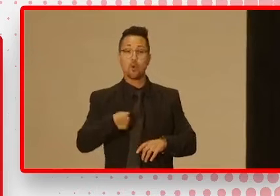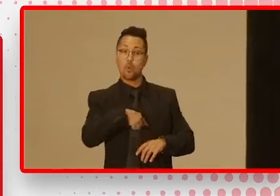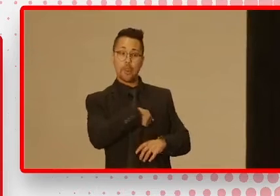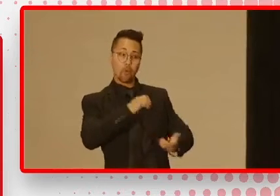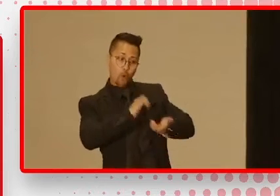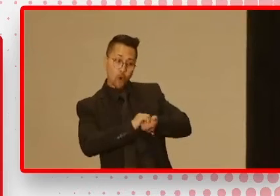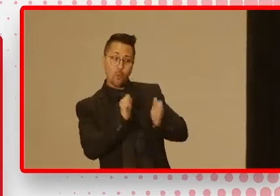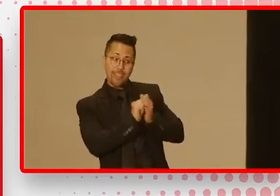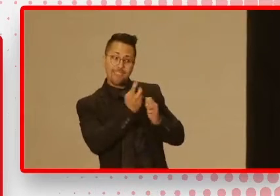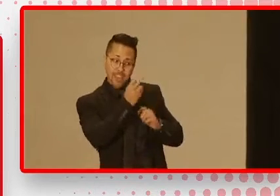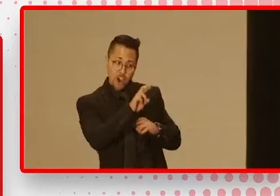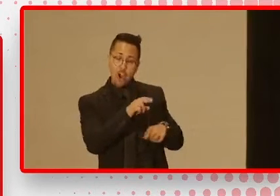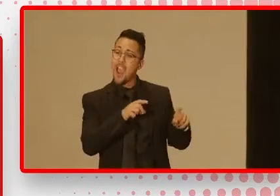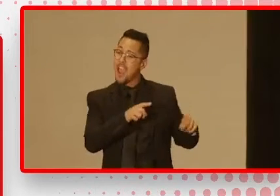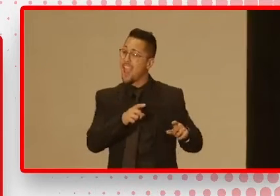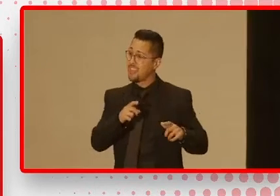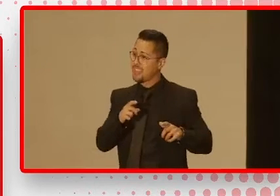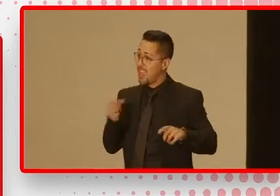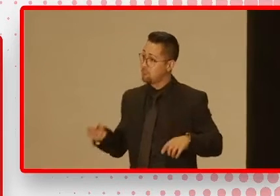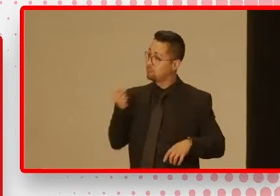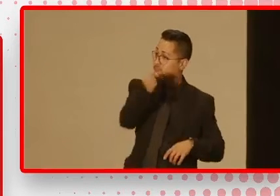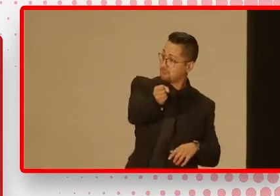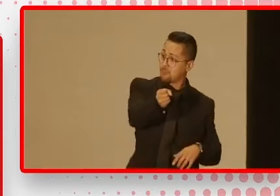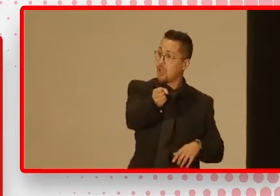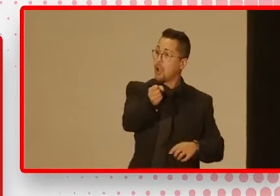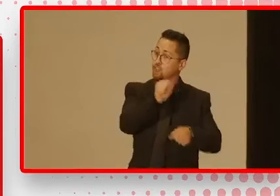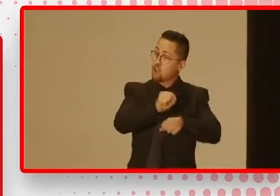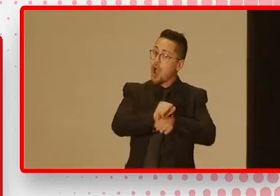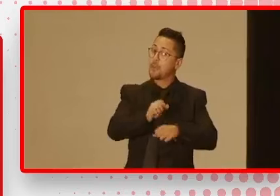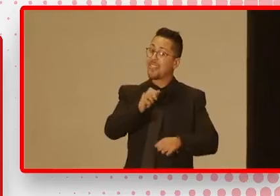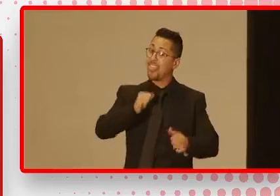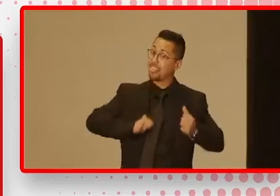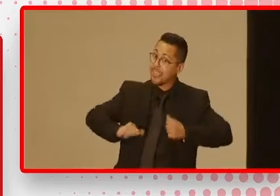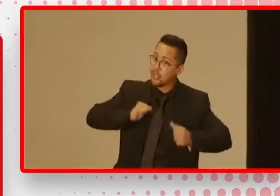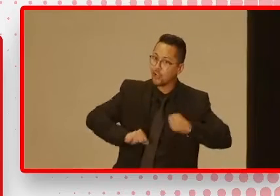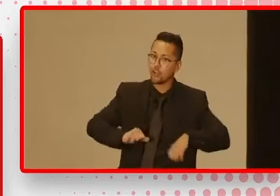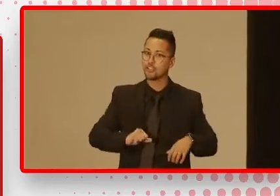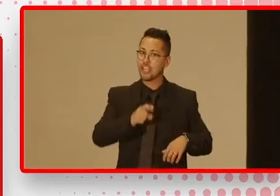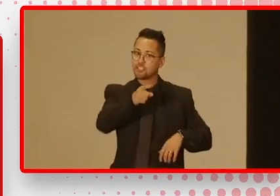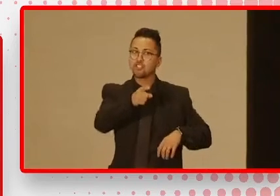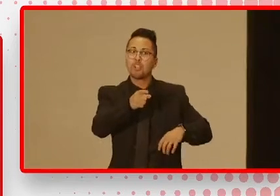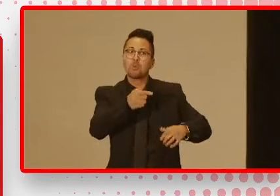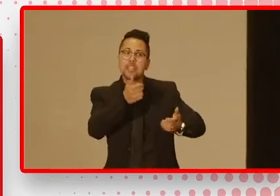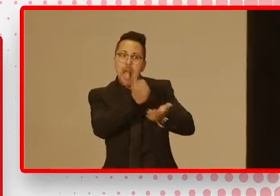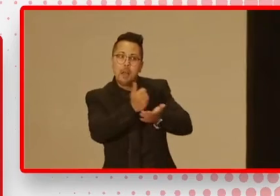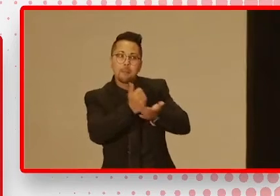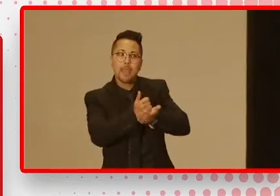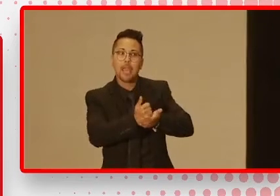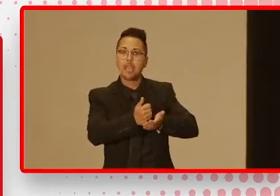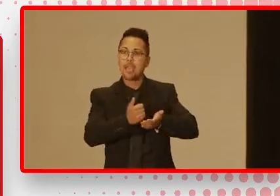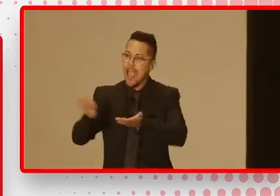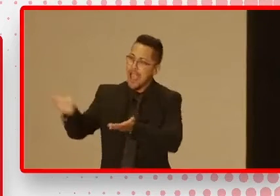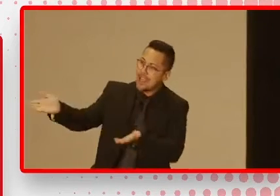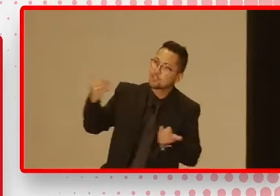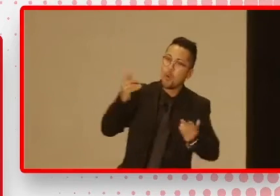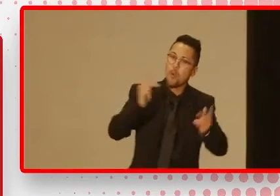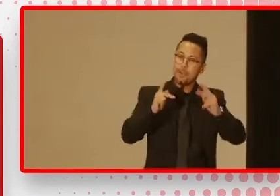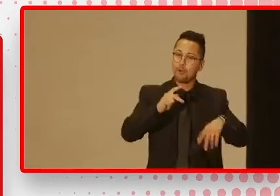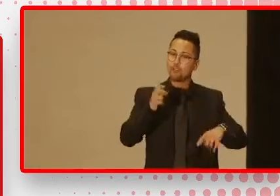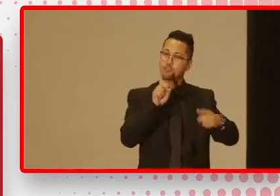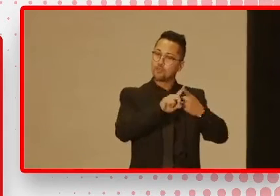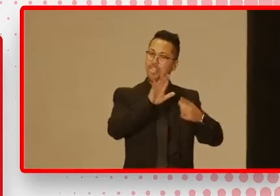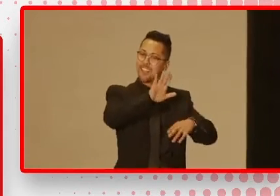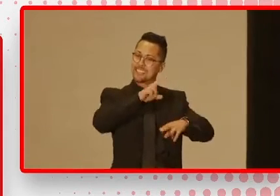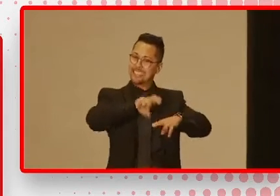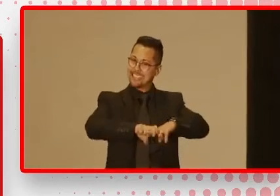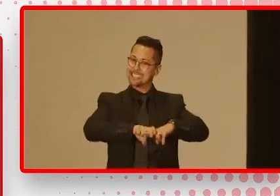They managed to get her a place in the theaters where she was helping escort people to their seats.